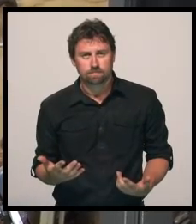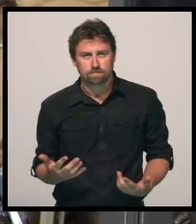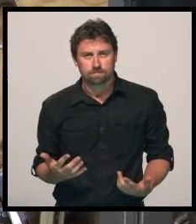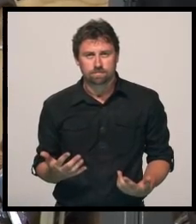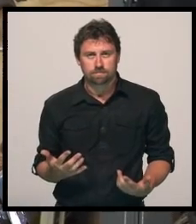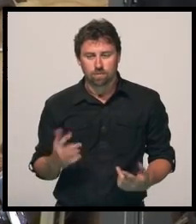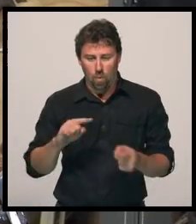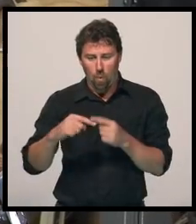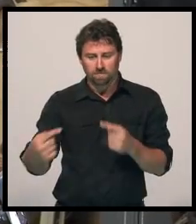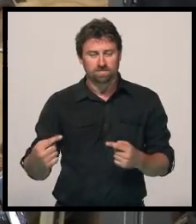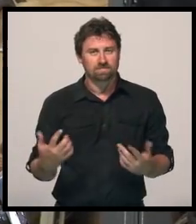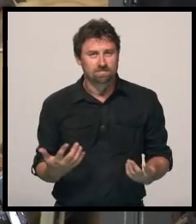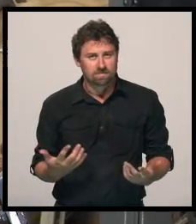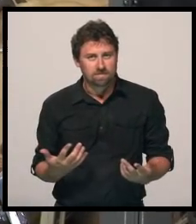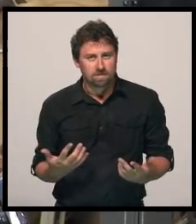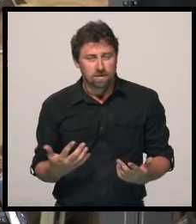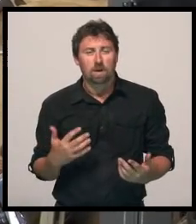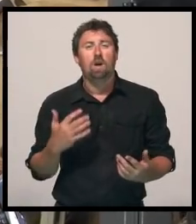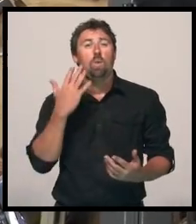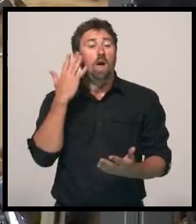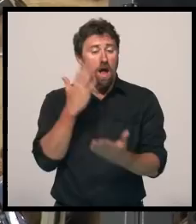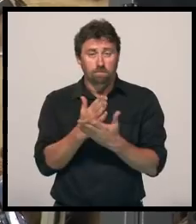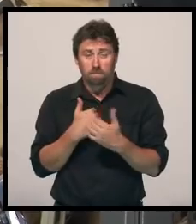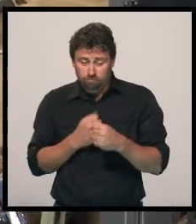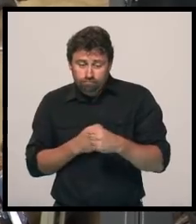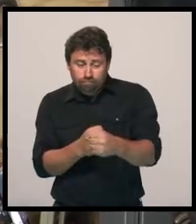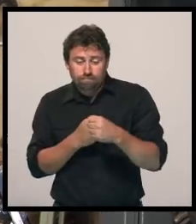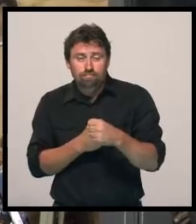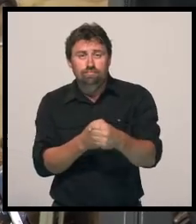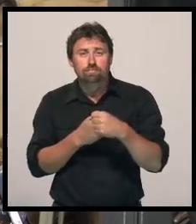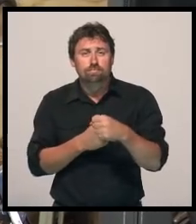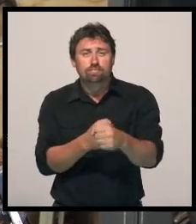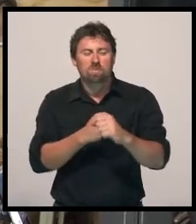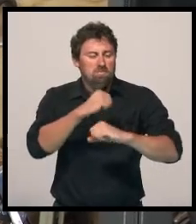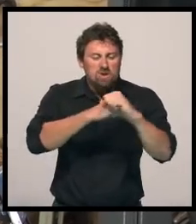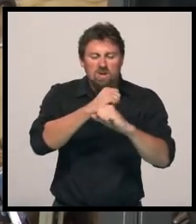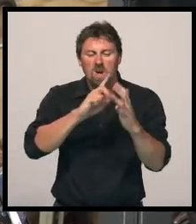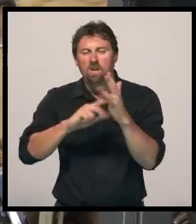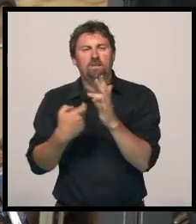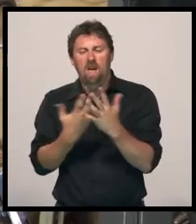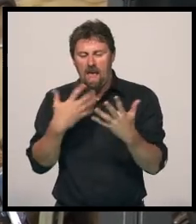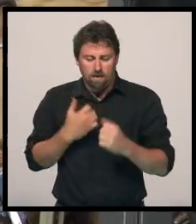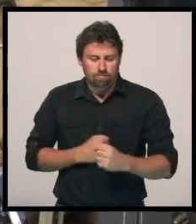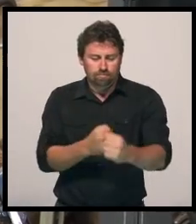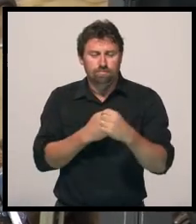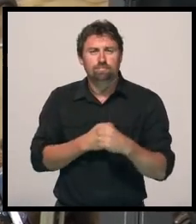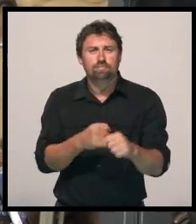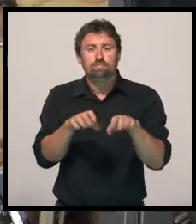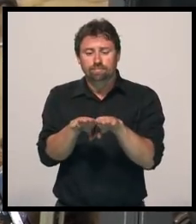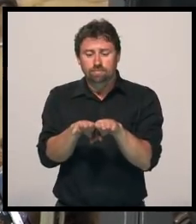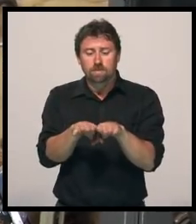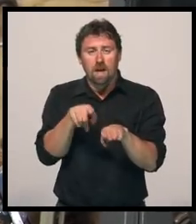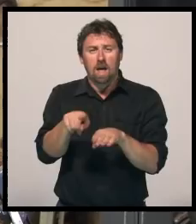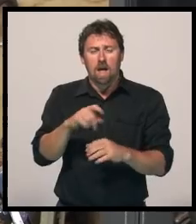but the bottom one runs the opposite way. Now what that causes when you join them together, when it goes through a machine, one